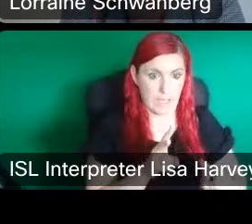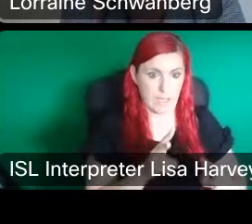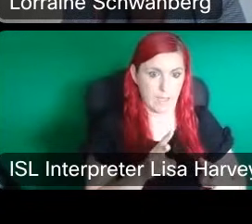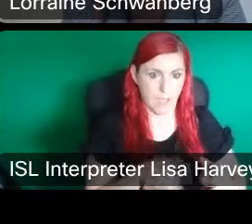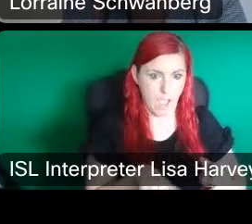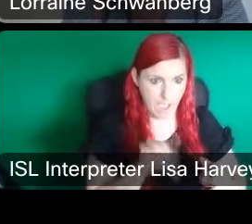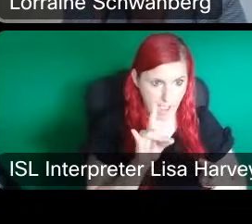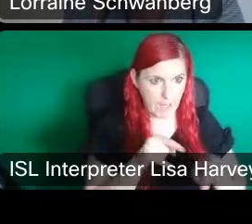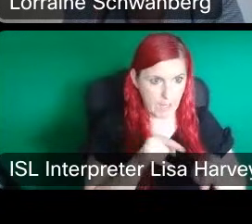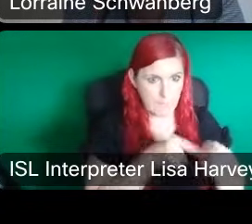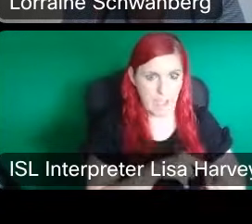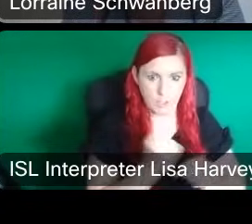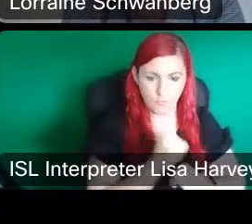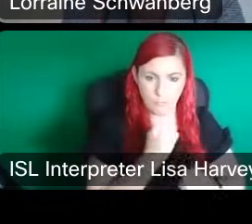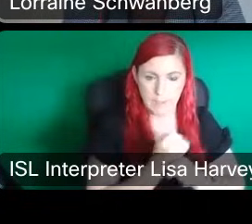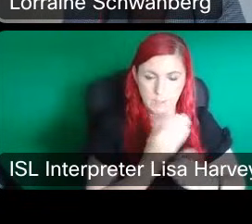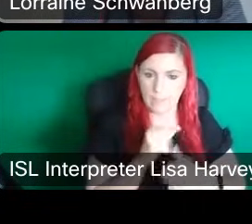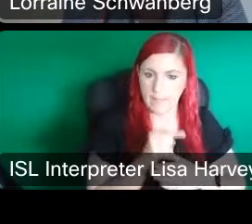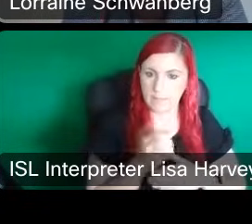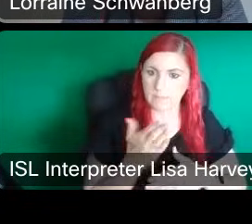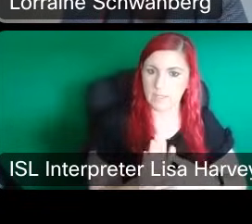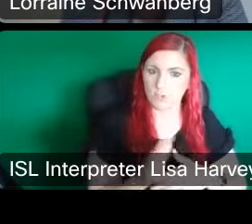that, which is very encouraging.